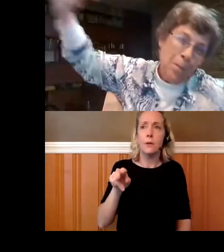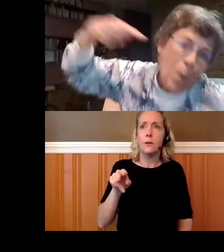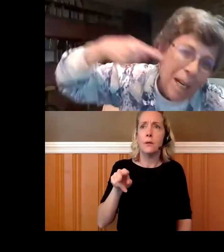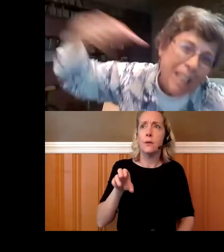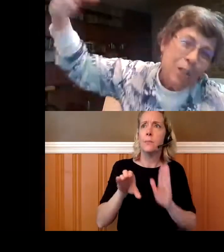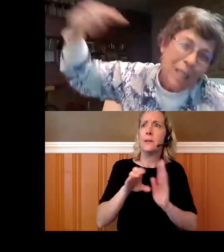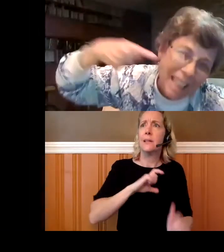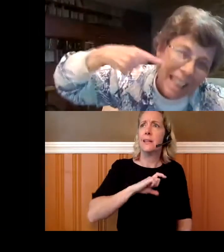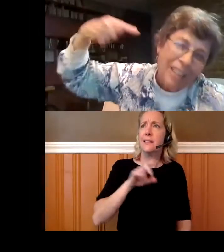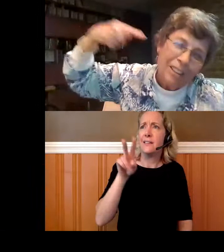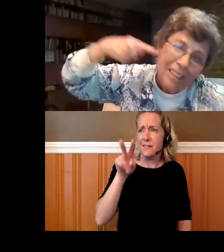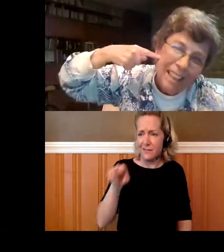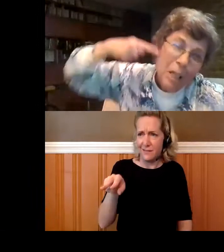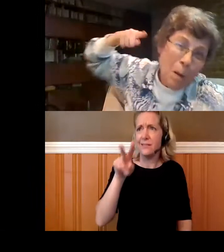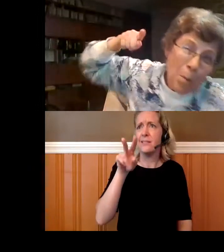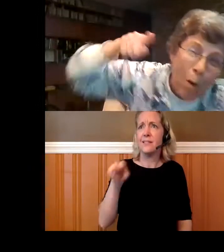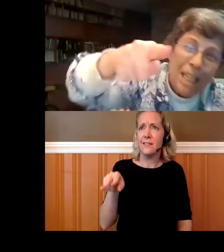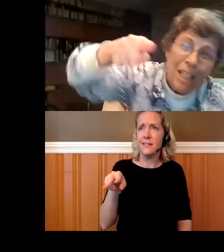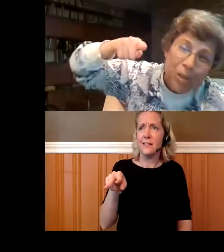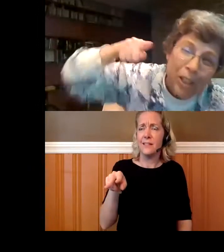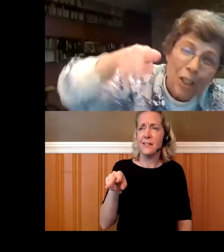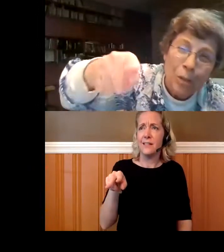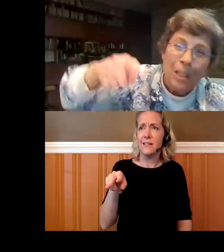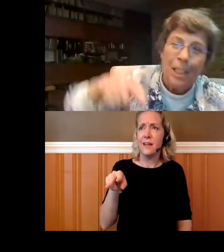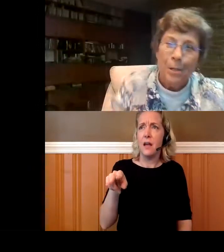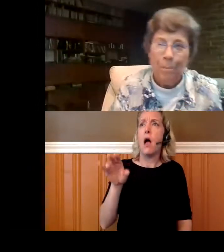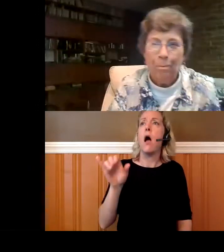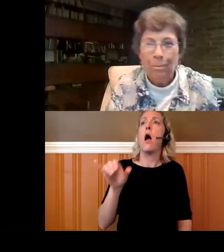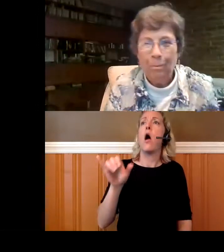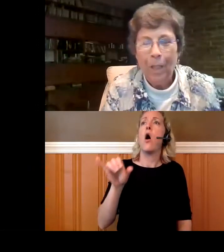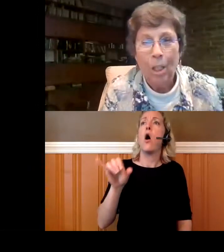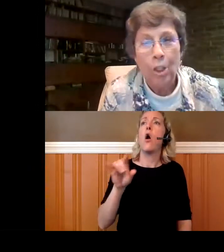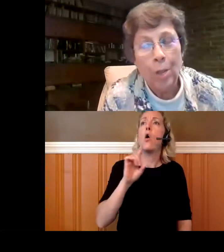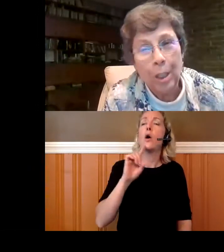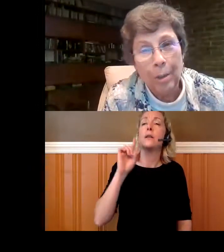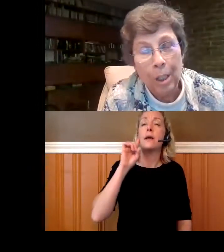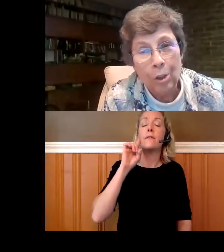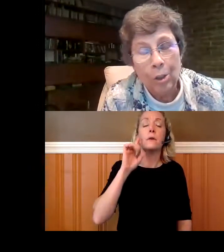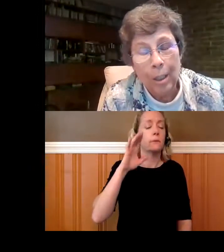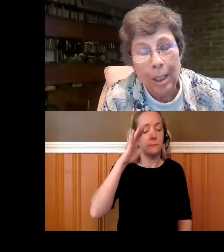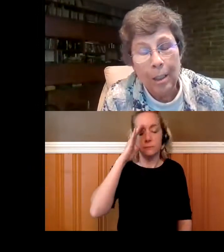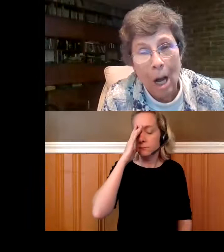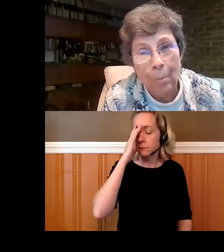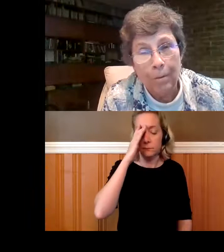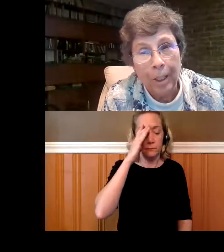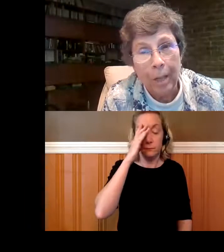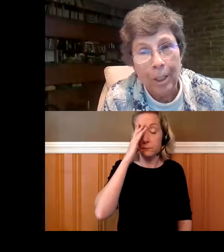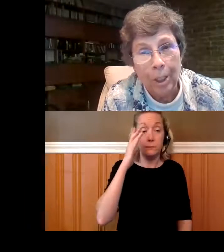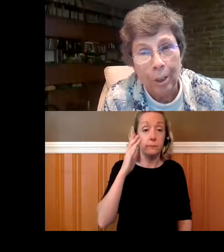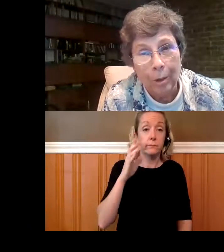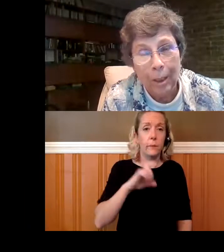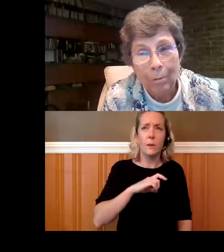student, so that the cop would figure out what to do. Well, first of all, the cop still didn't